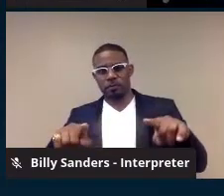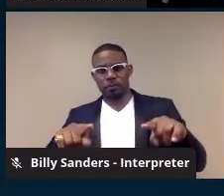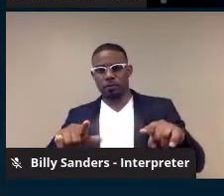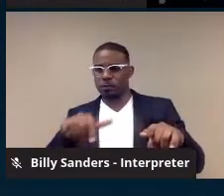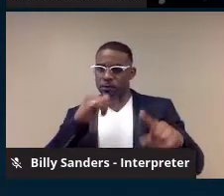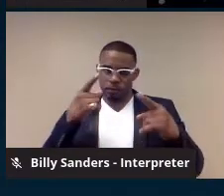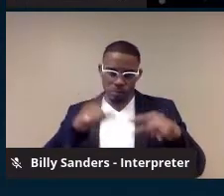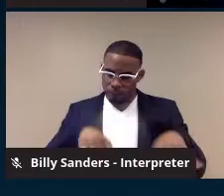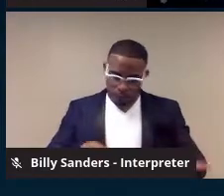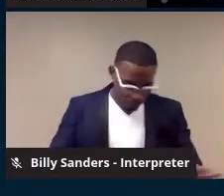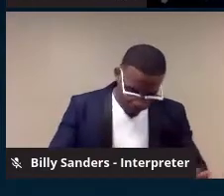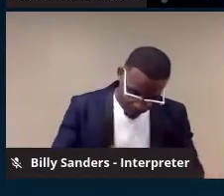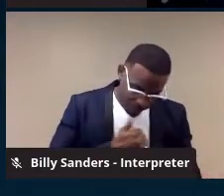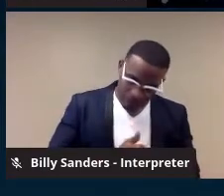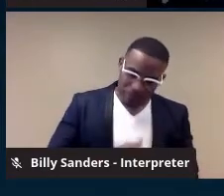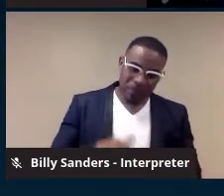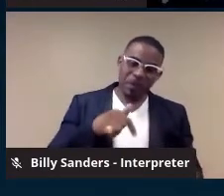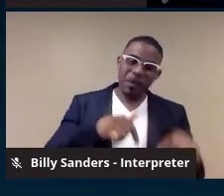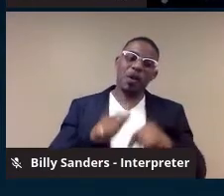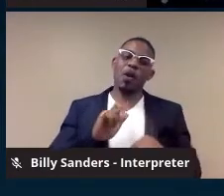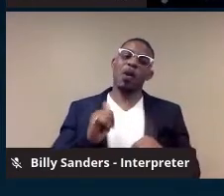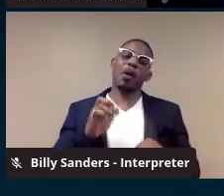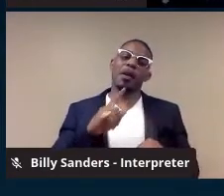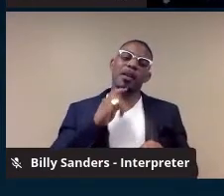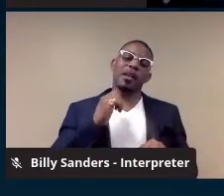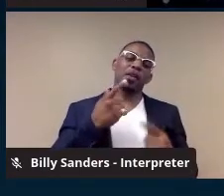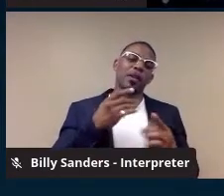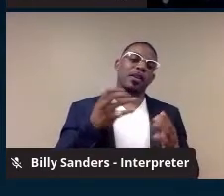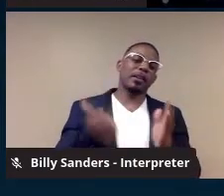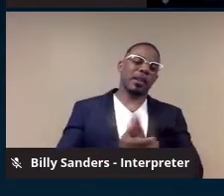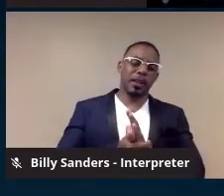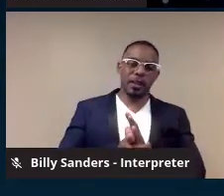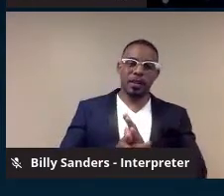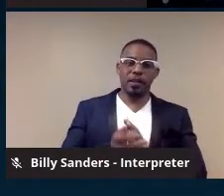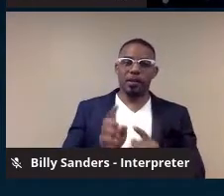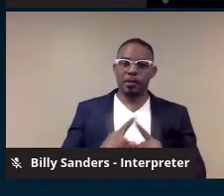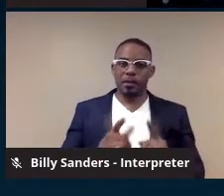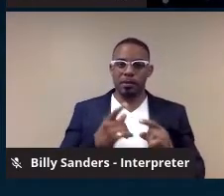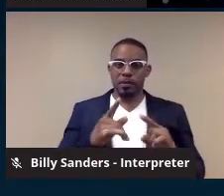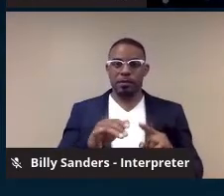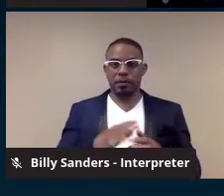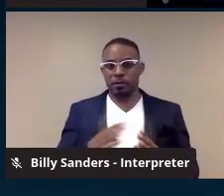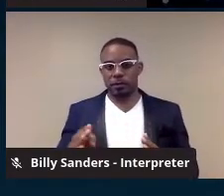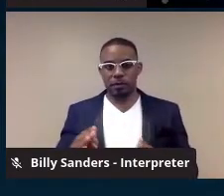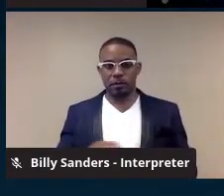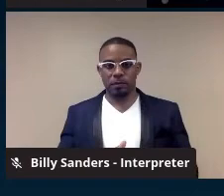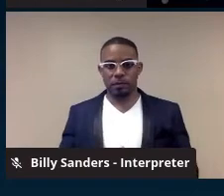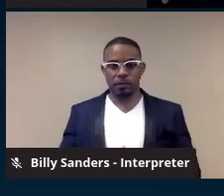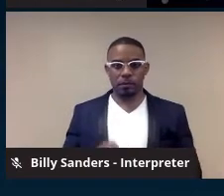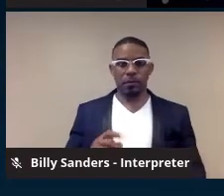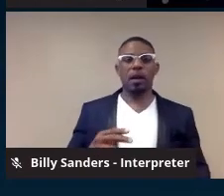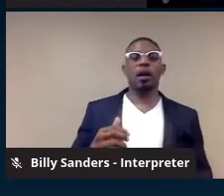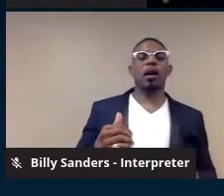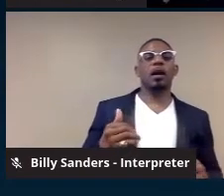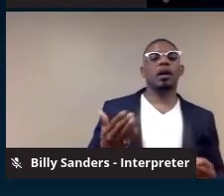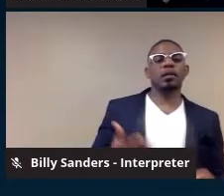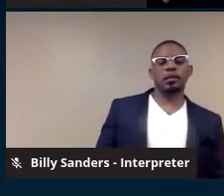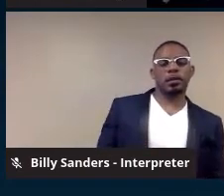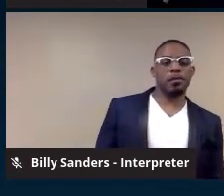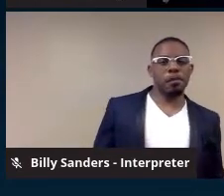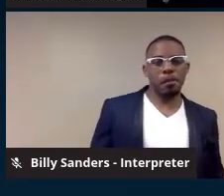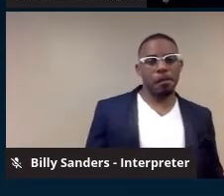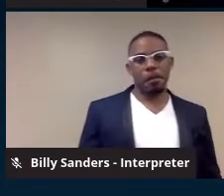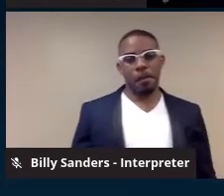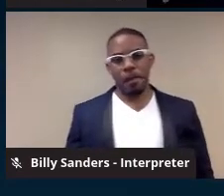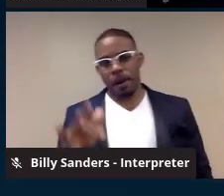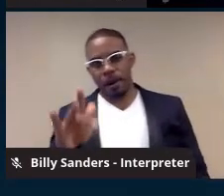hitting my breakpoint. Okay, don't know why the debugger's not attached. But when I click me, oh, it is attached now. So when I do